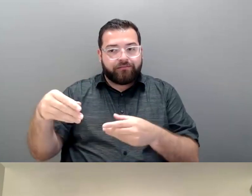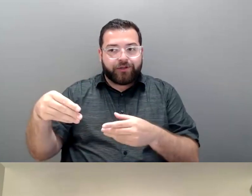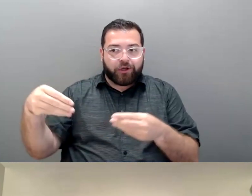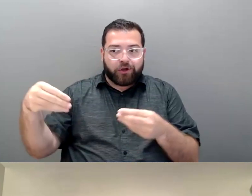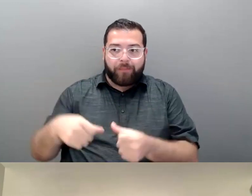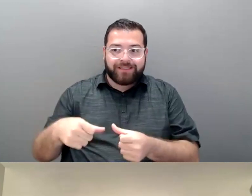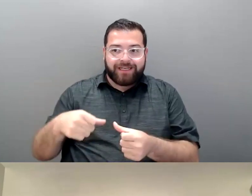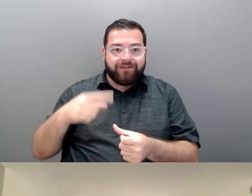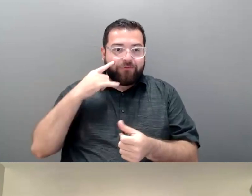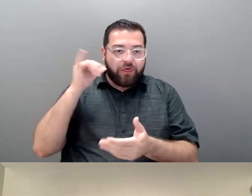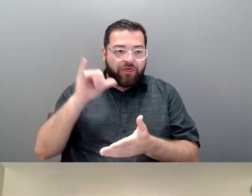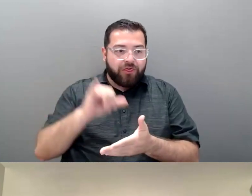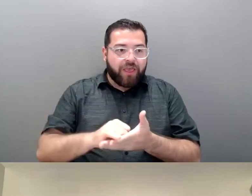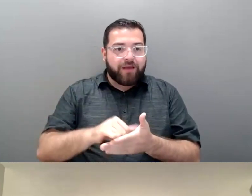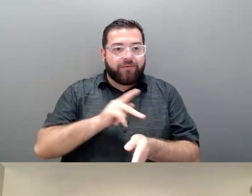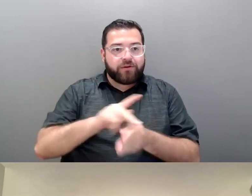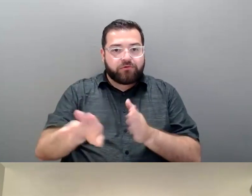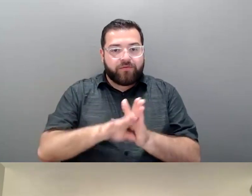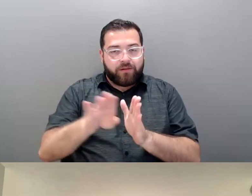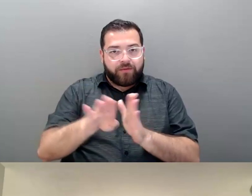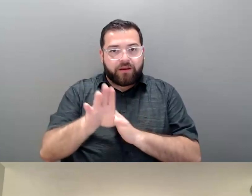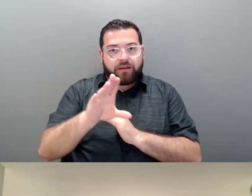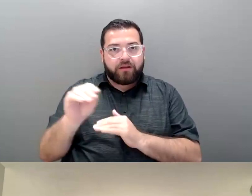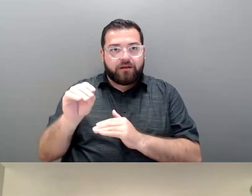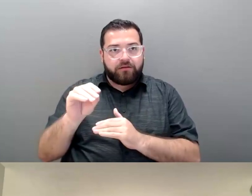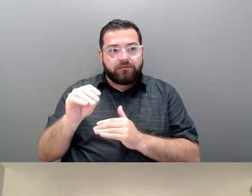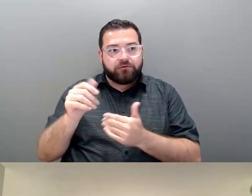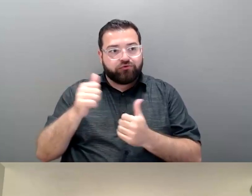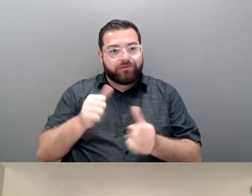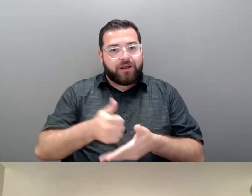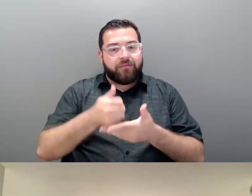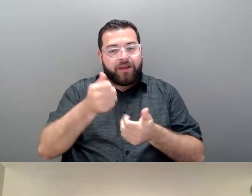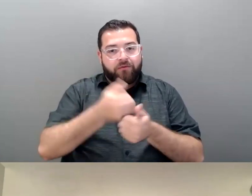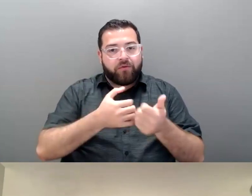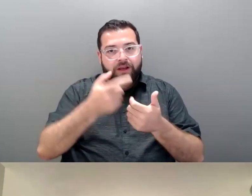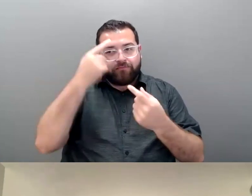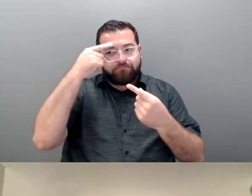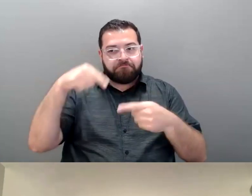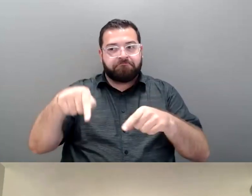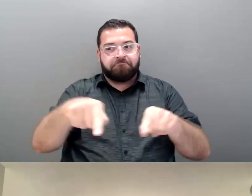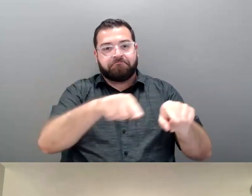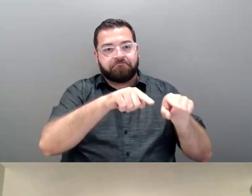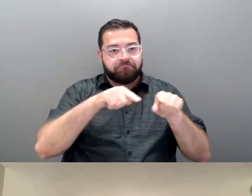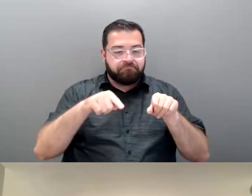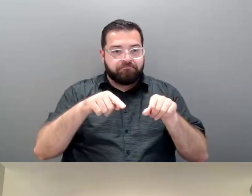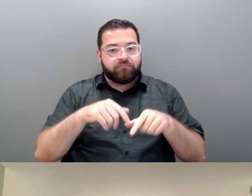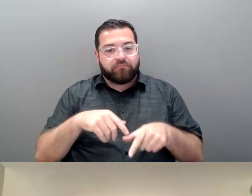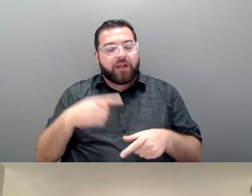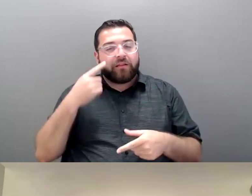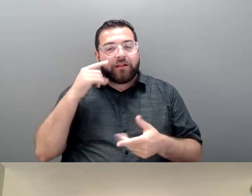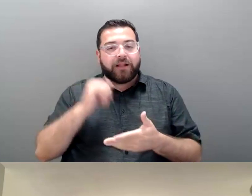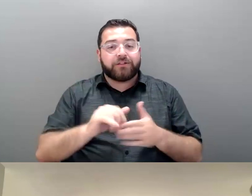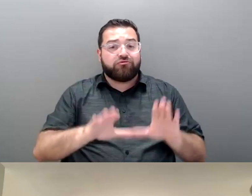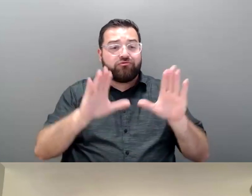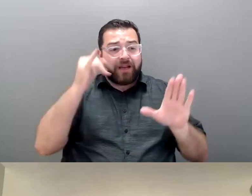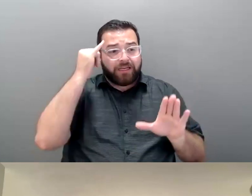development and yeah, kind of getting everyone a little bit more on the same page. I think that's a really great idea to bring to like